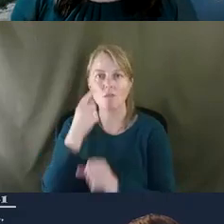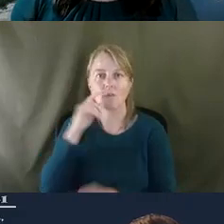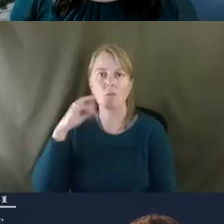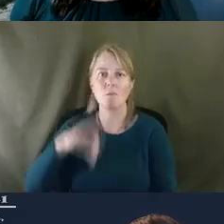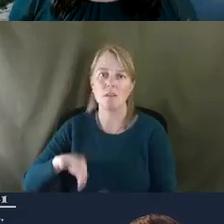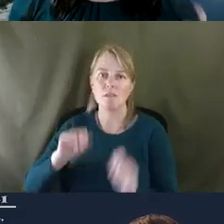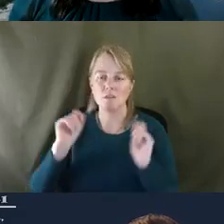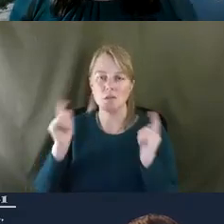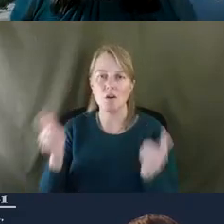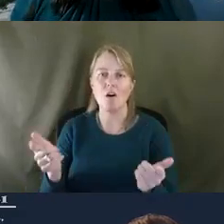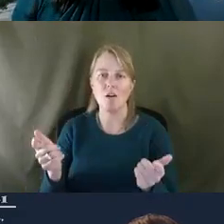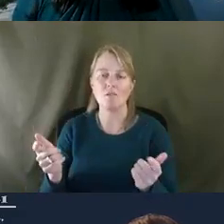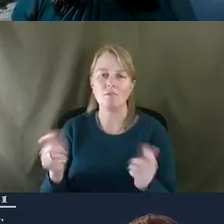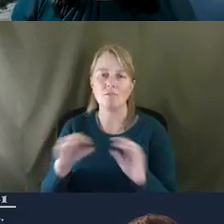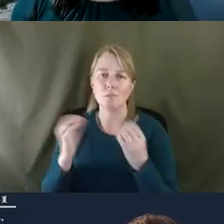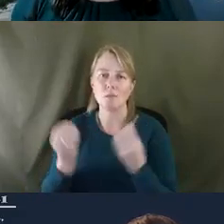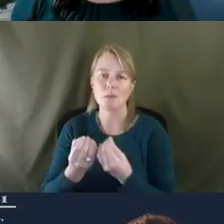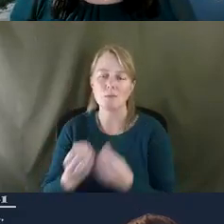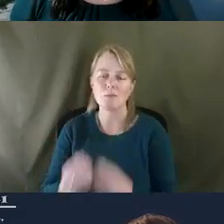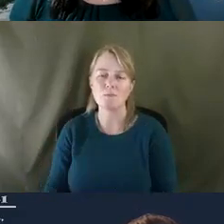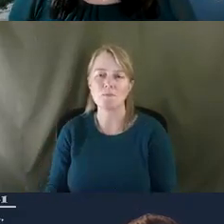of us as an organization.